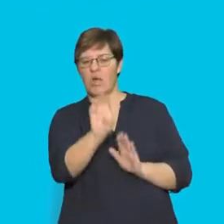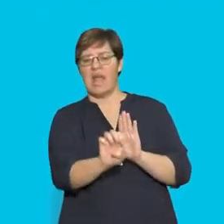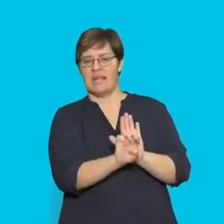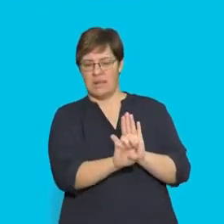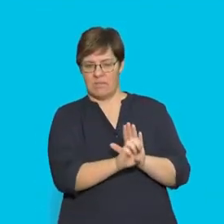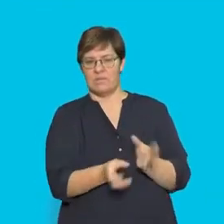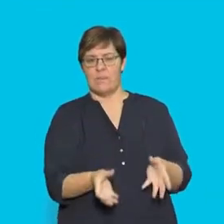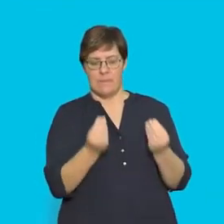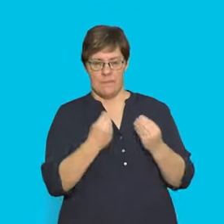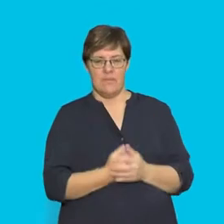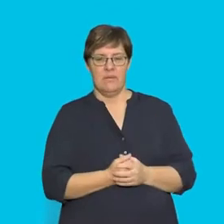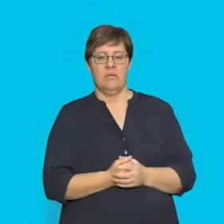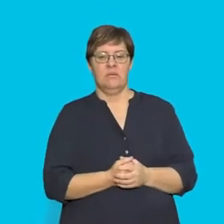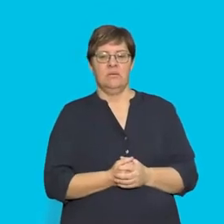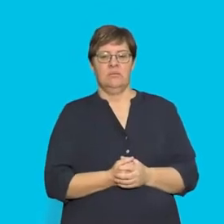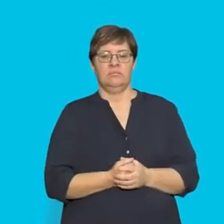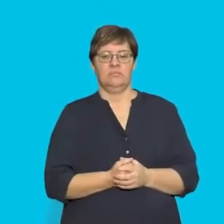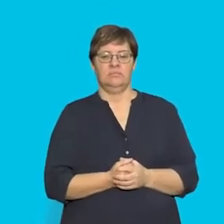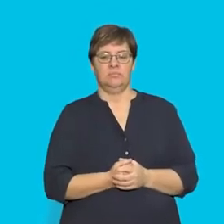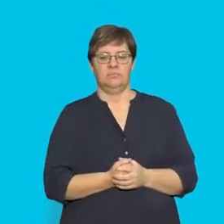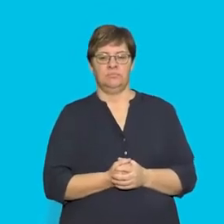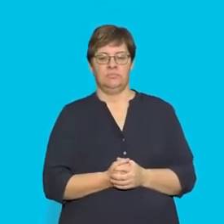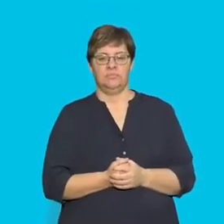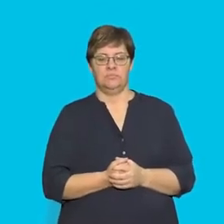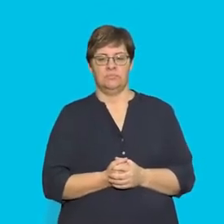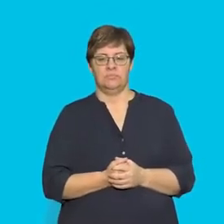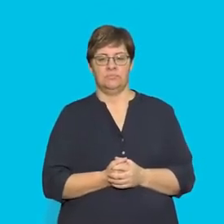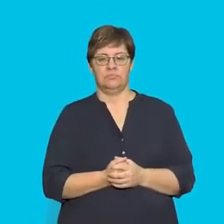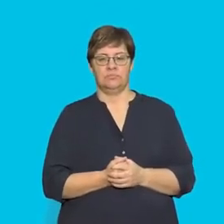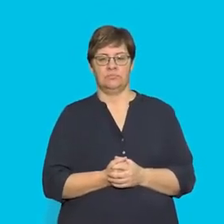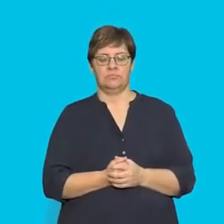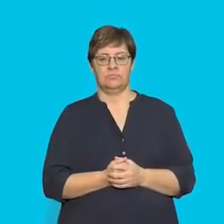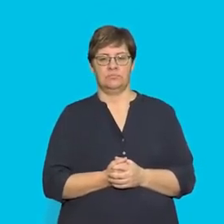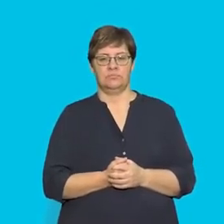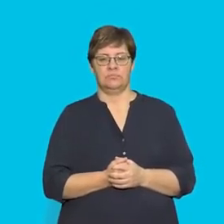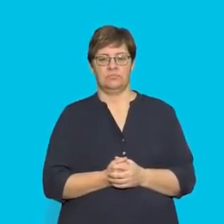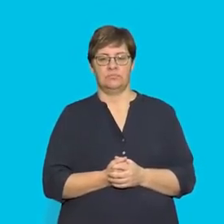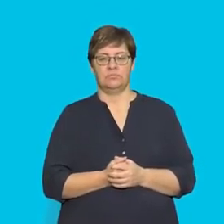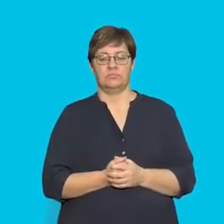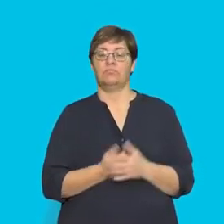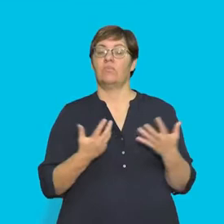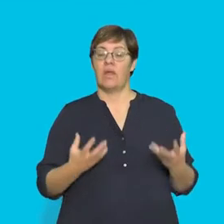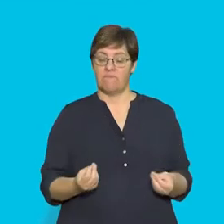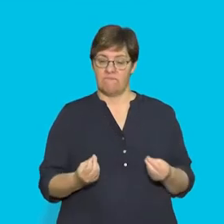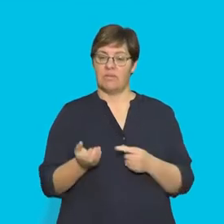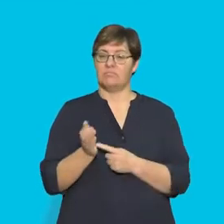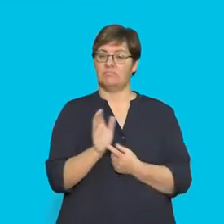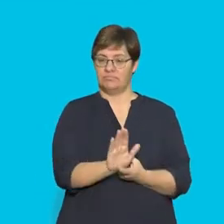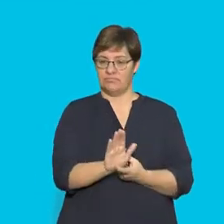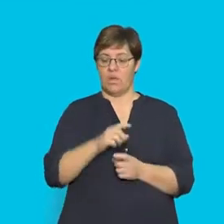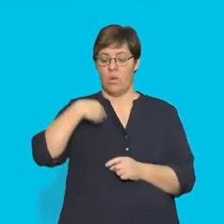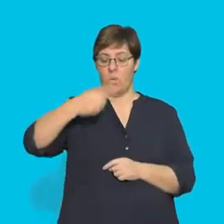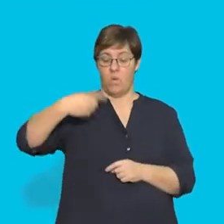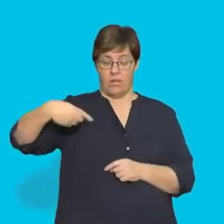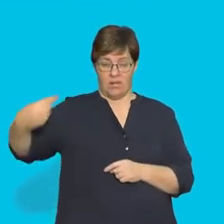we've got here. So here, first of all, in this question, we've got the diagram shows a coil